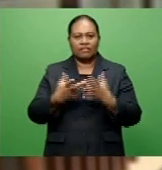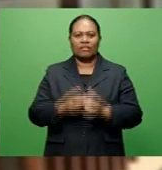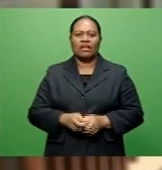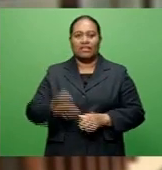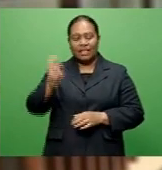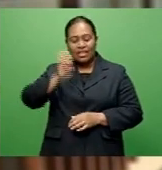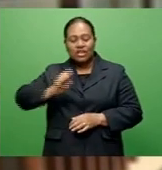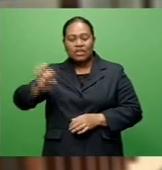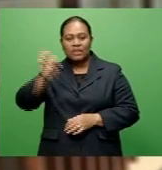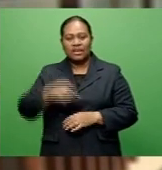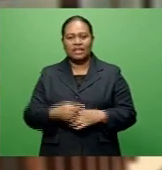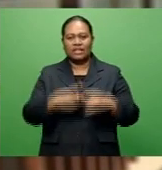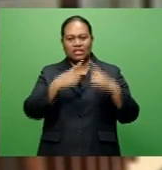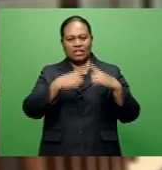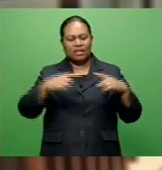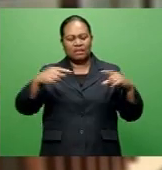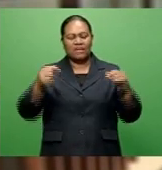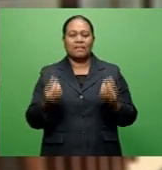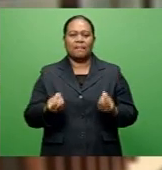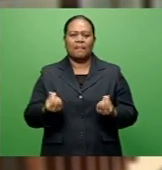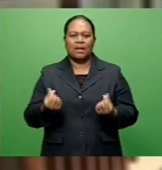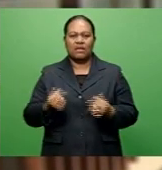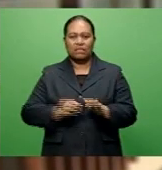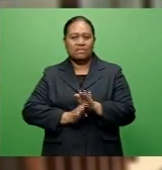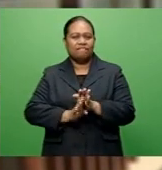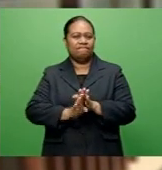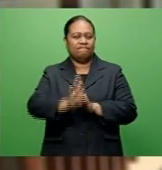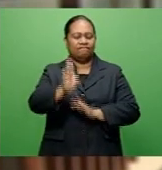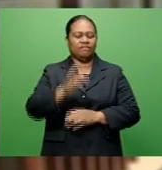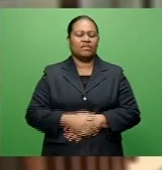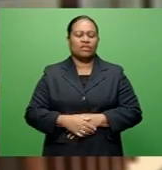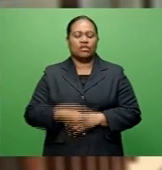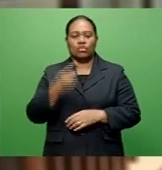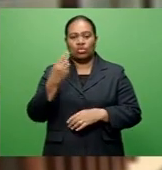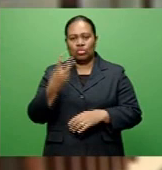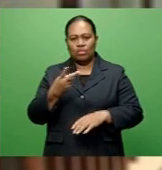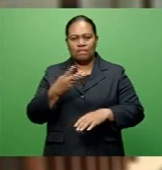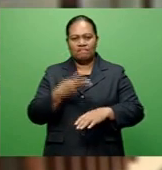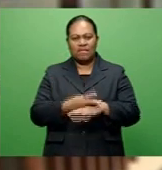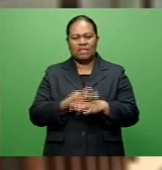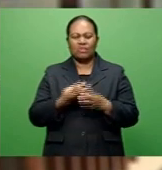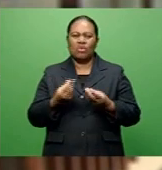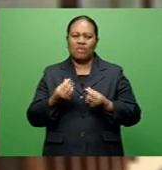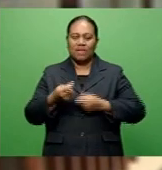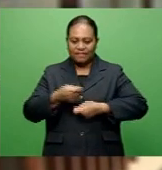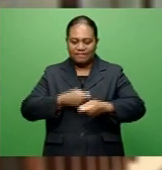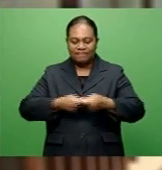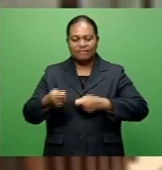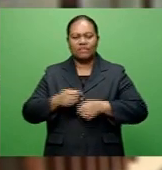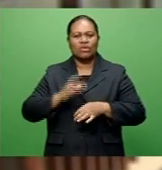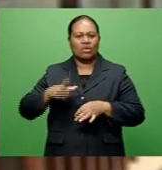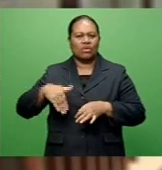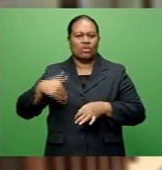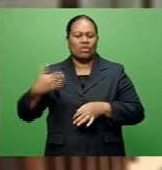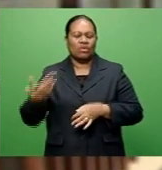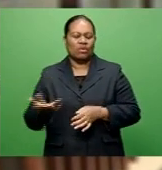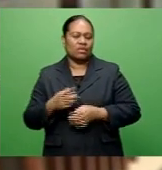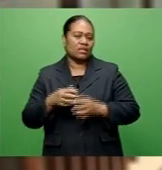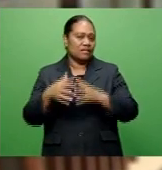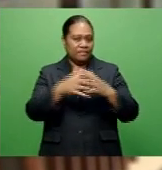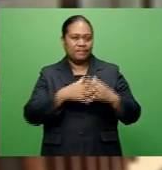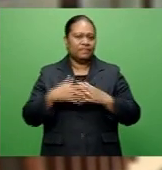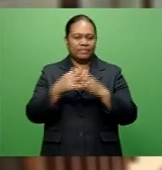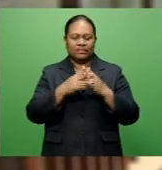euro and the Japanese yen near its highest level in more than 2 months, as the money market becomes more optimistic about the US